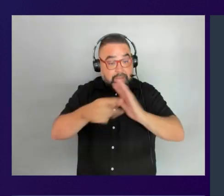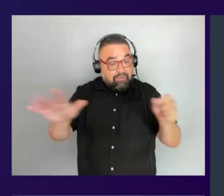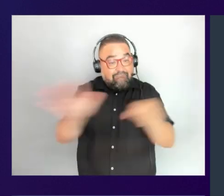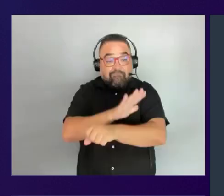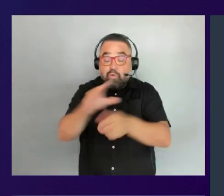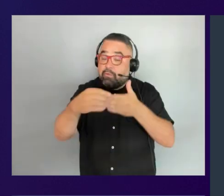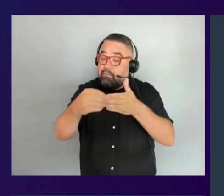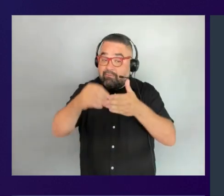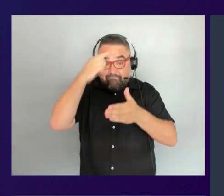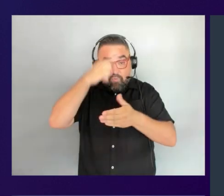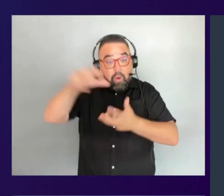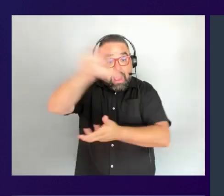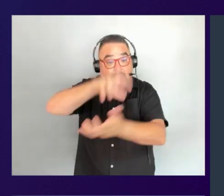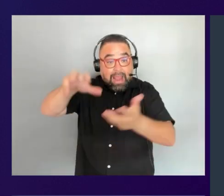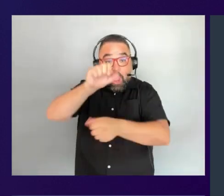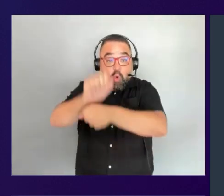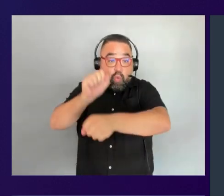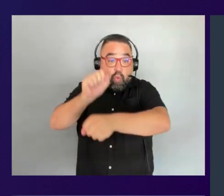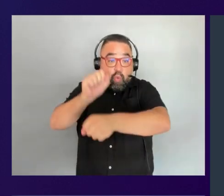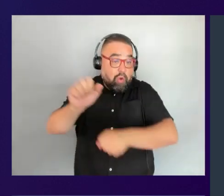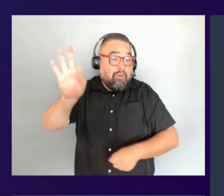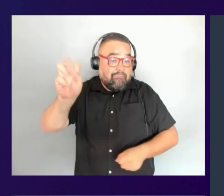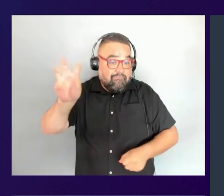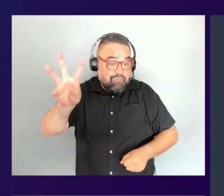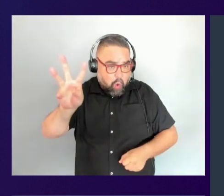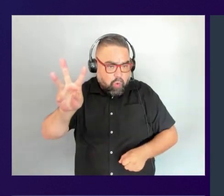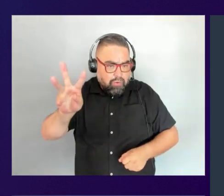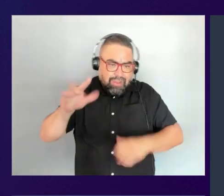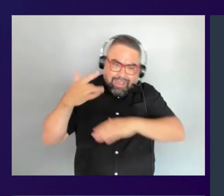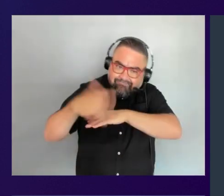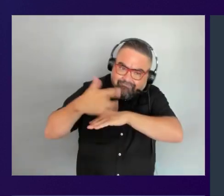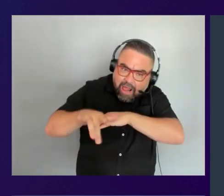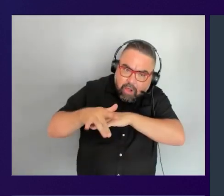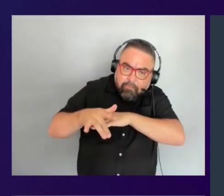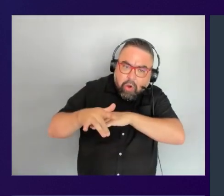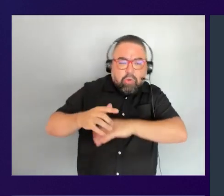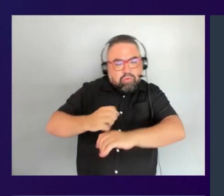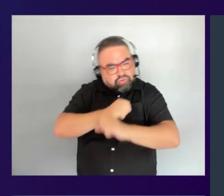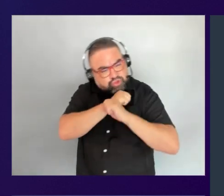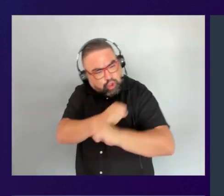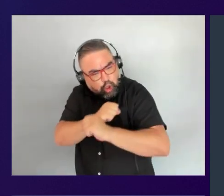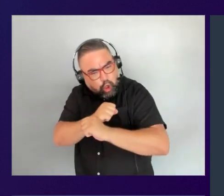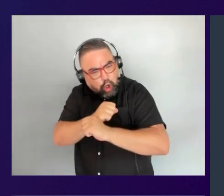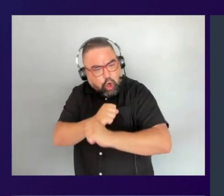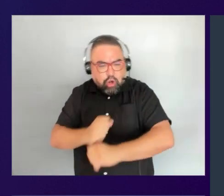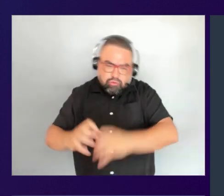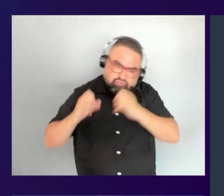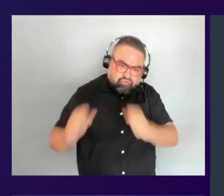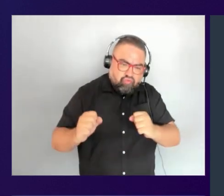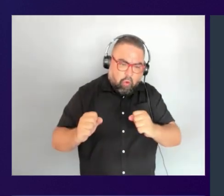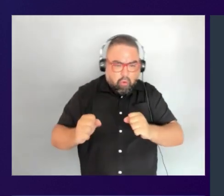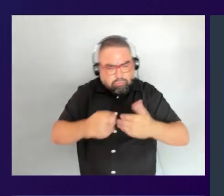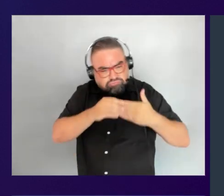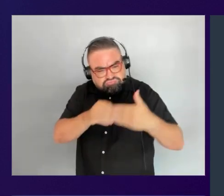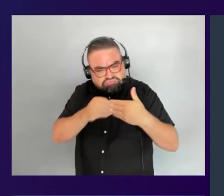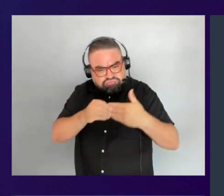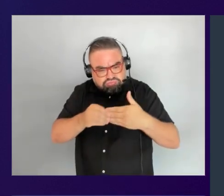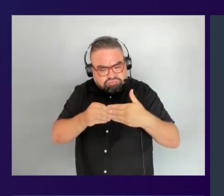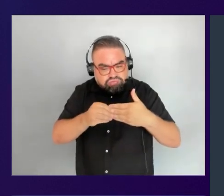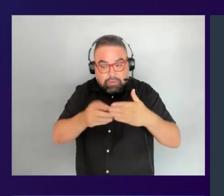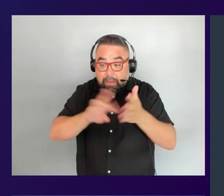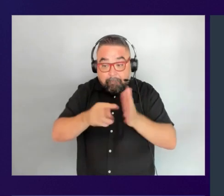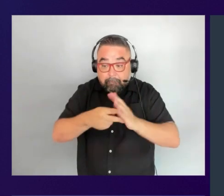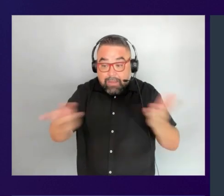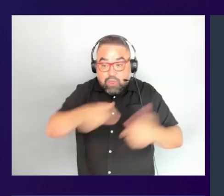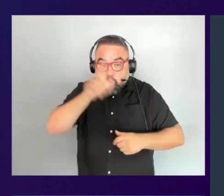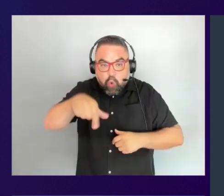workflows. It's highly available, durable, and secure. It's fully elastic in performance and capacity. No need to frequently tune